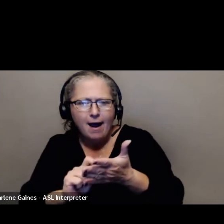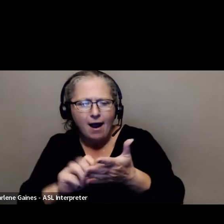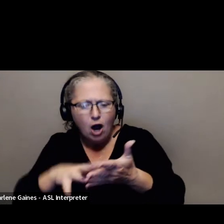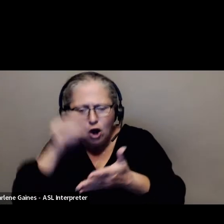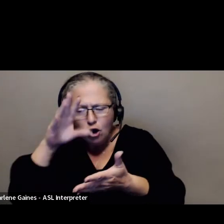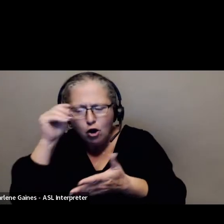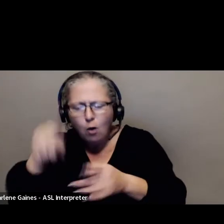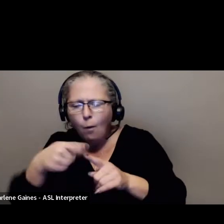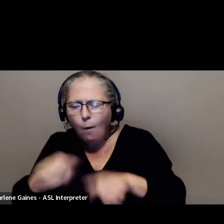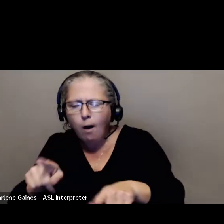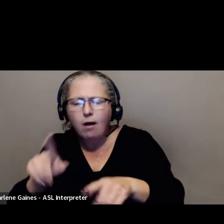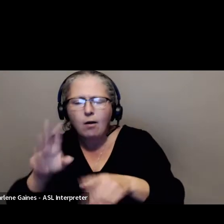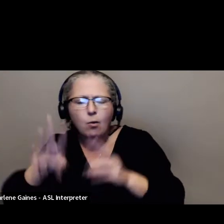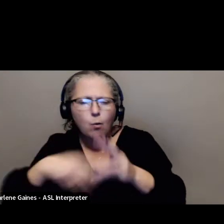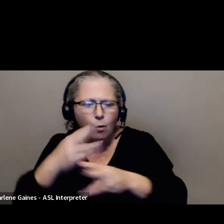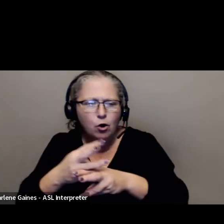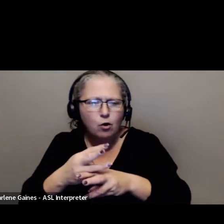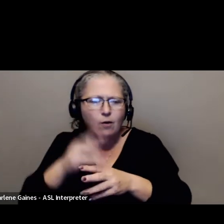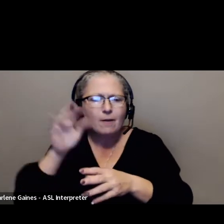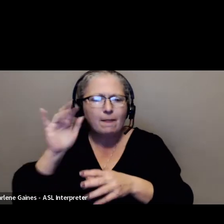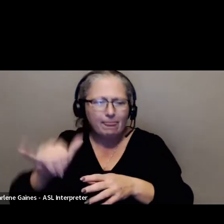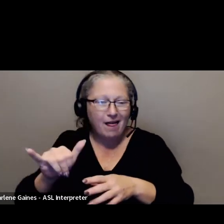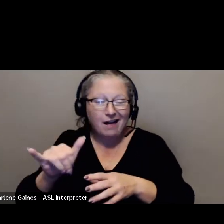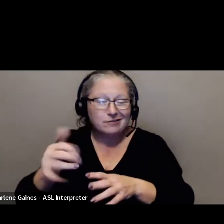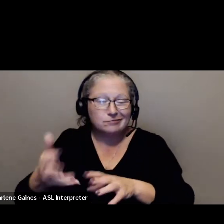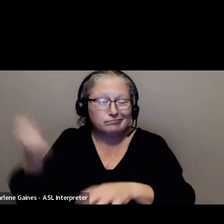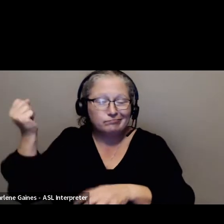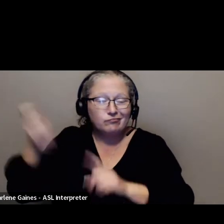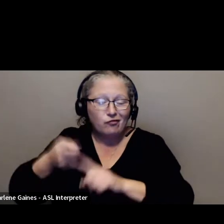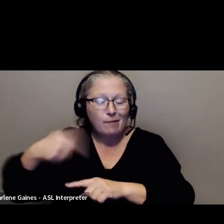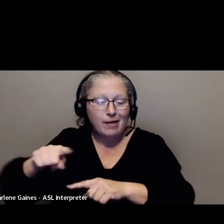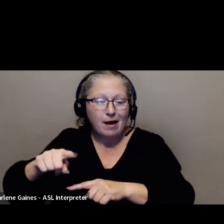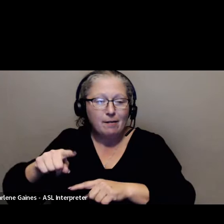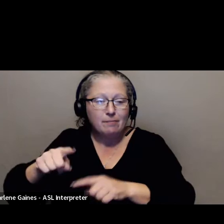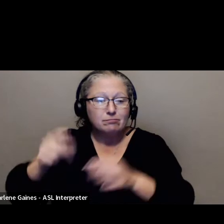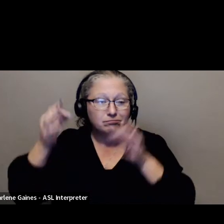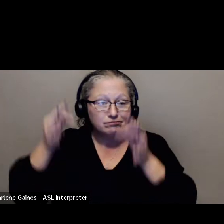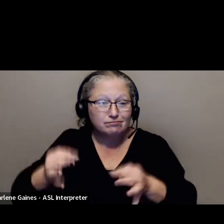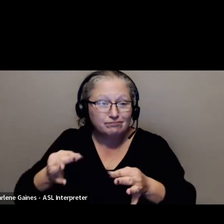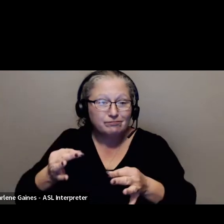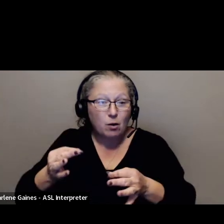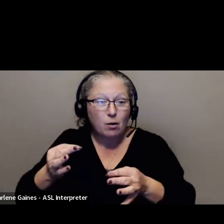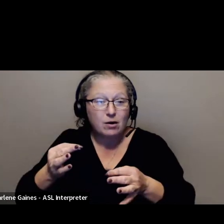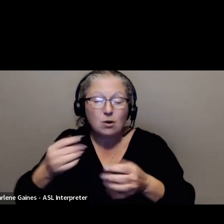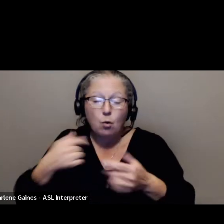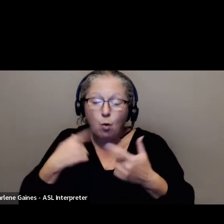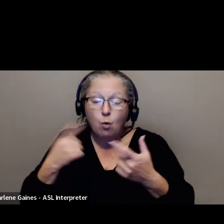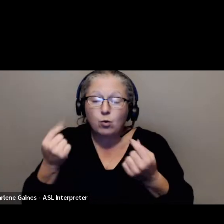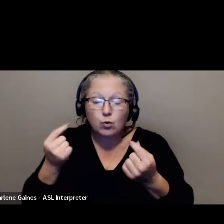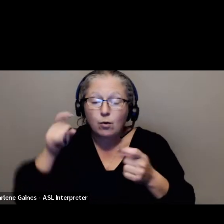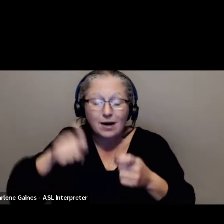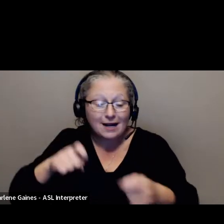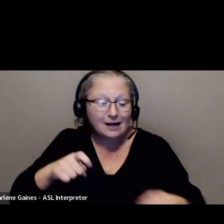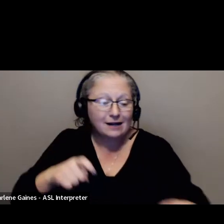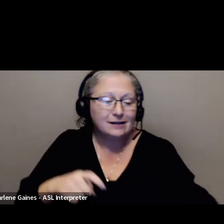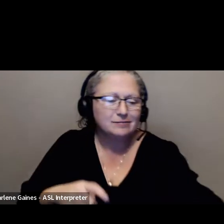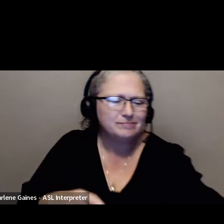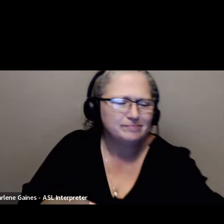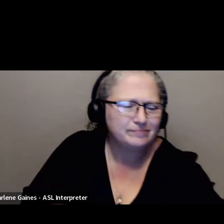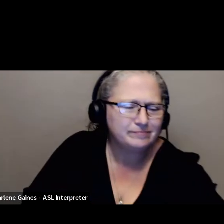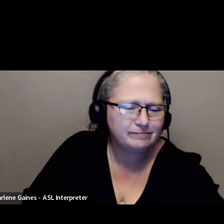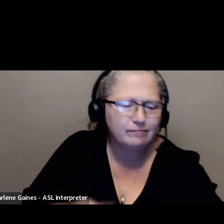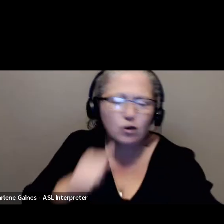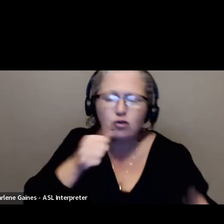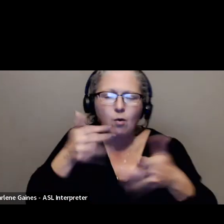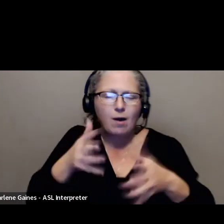world and the history. That's been stripped away. And the absolute least we can do is not let that